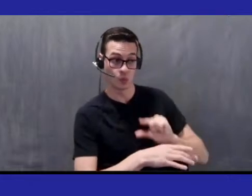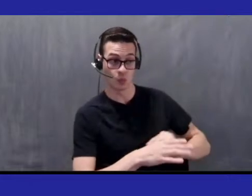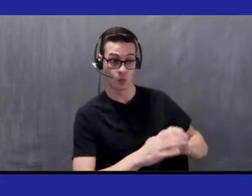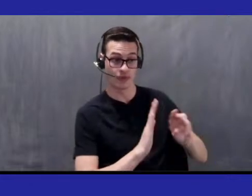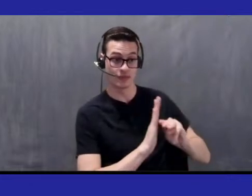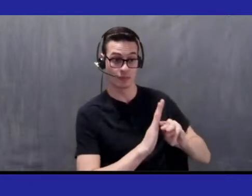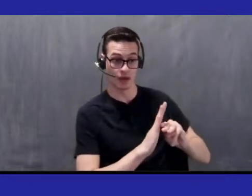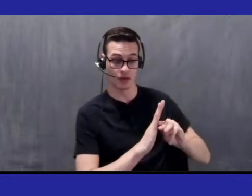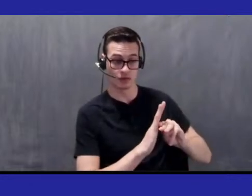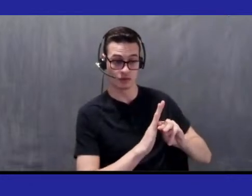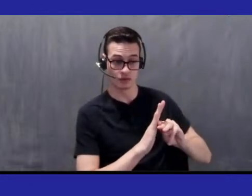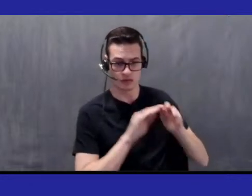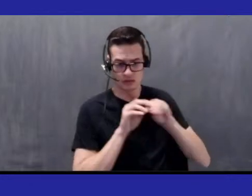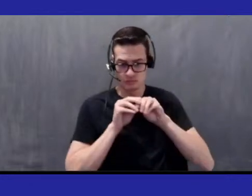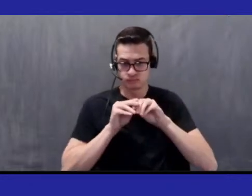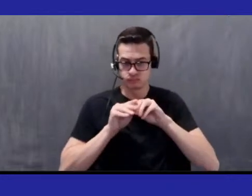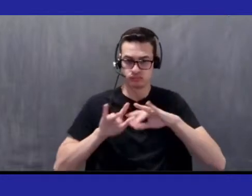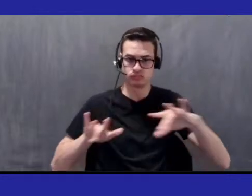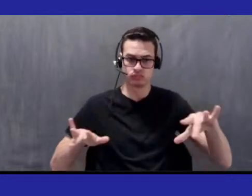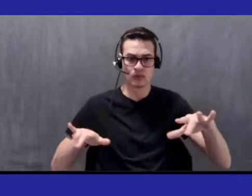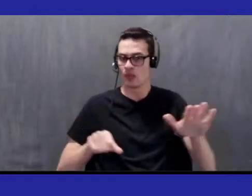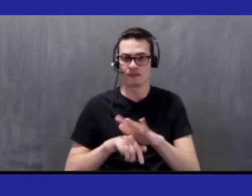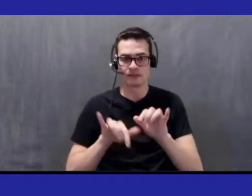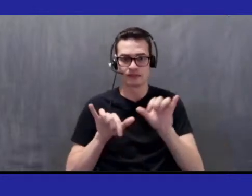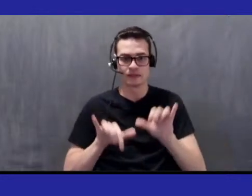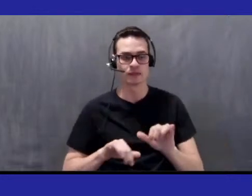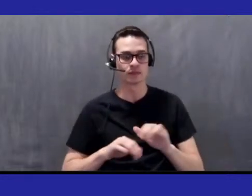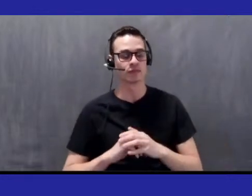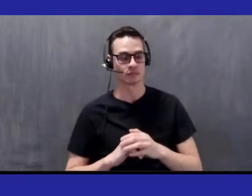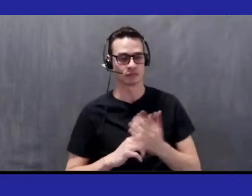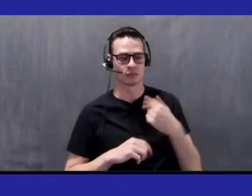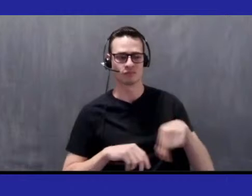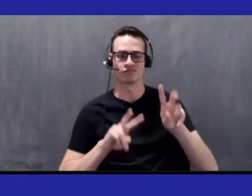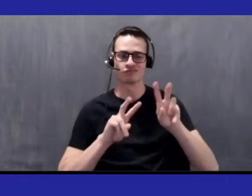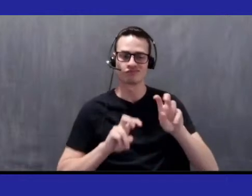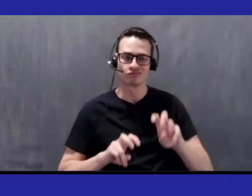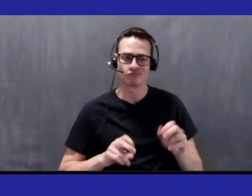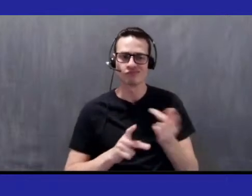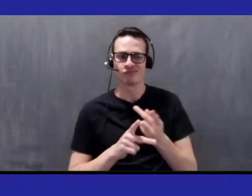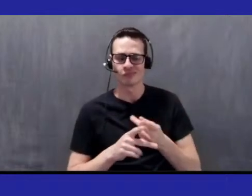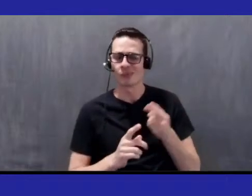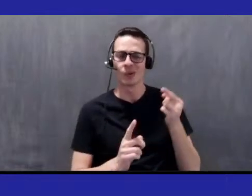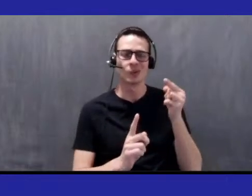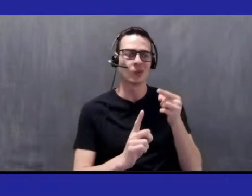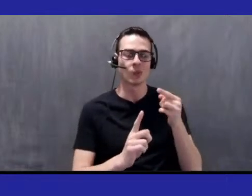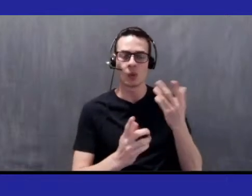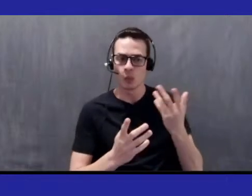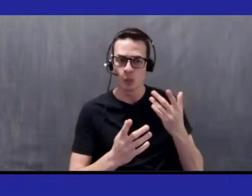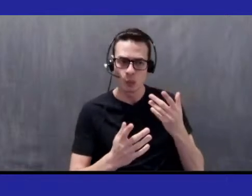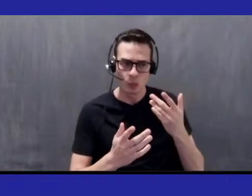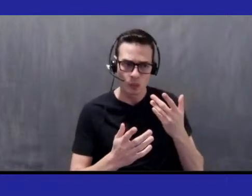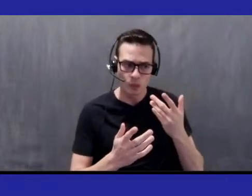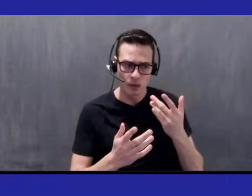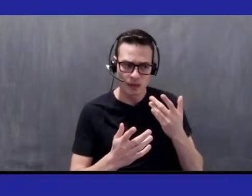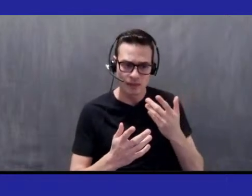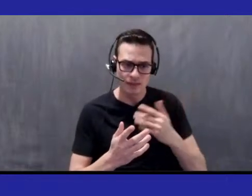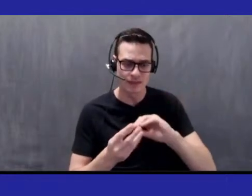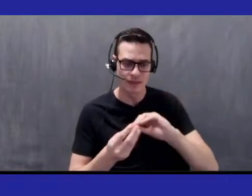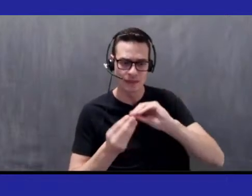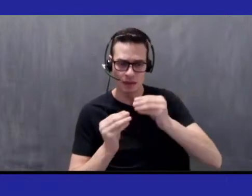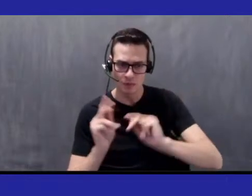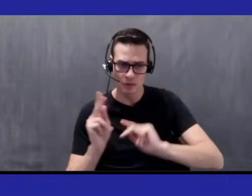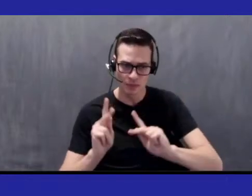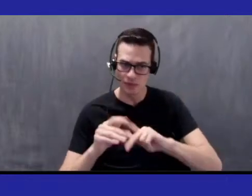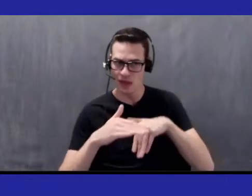hospitals. And we have done an analysis basically to understand what is the volume of patients being seen at different facilities.